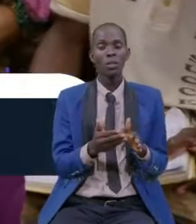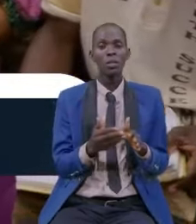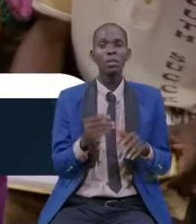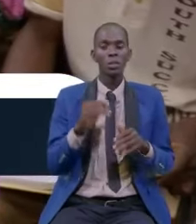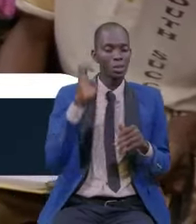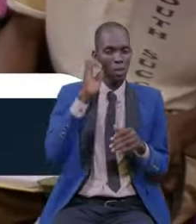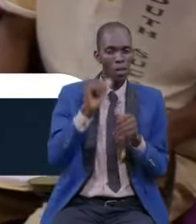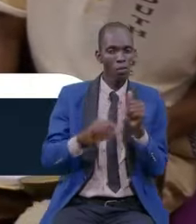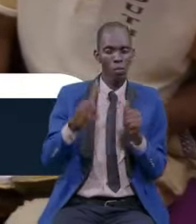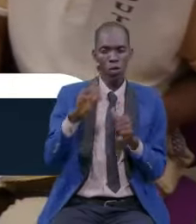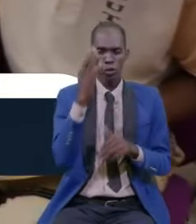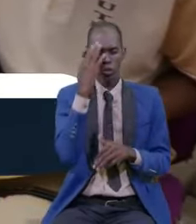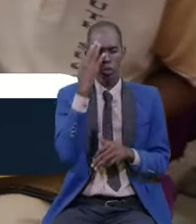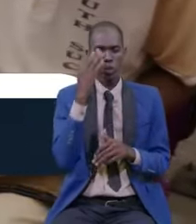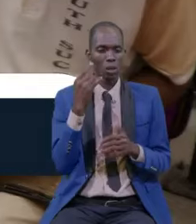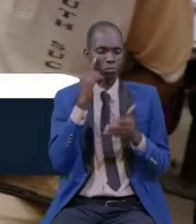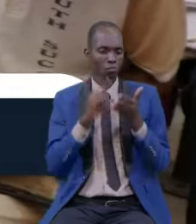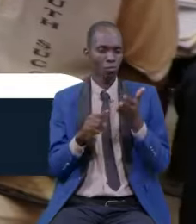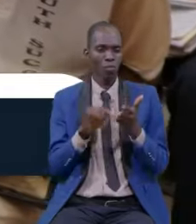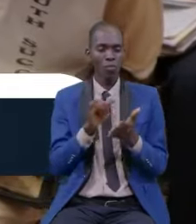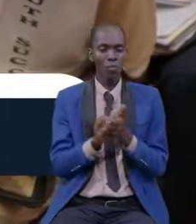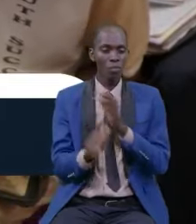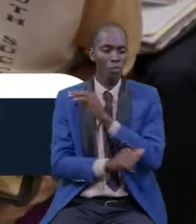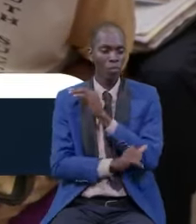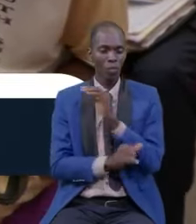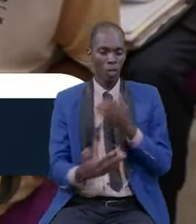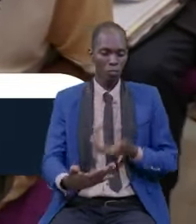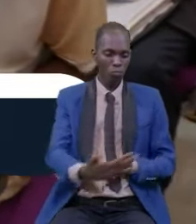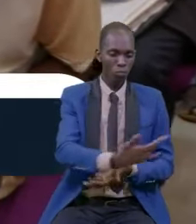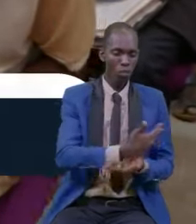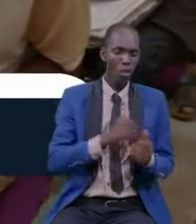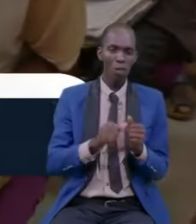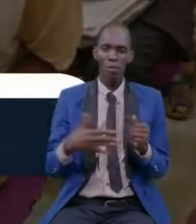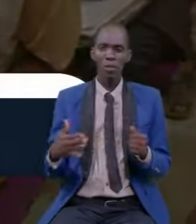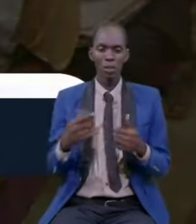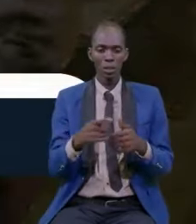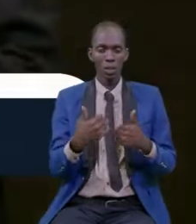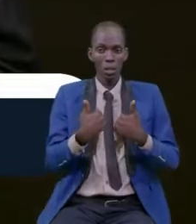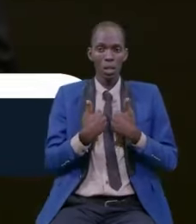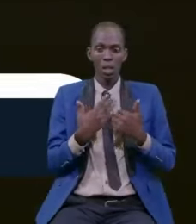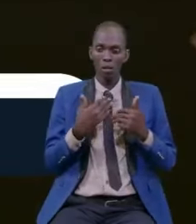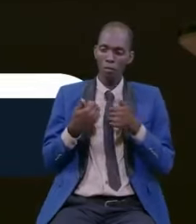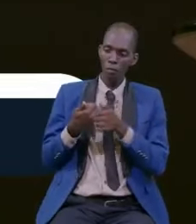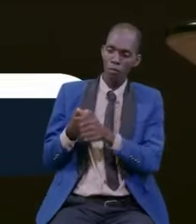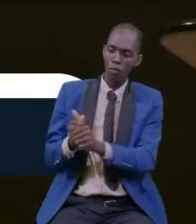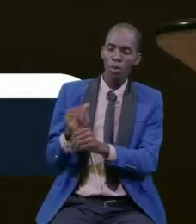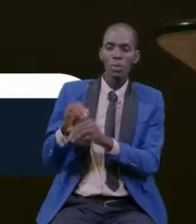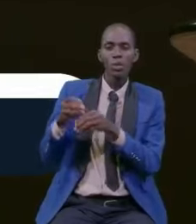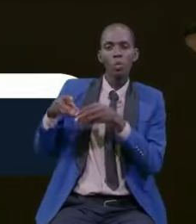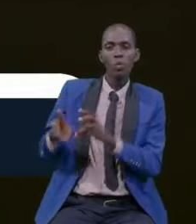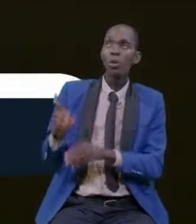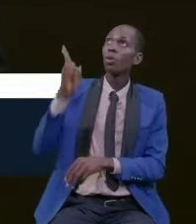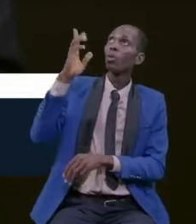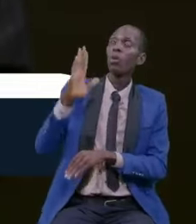when he took everything he had and he went in the direction God had called him